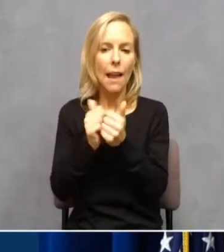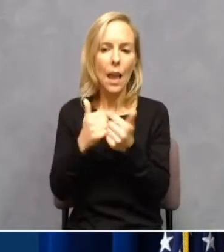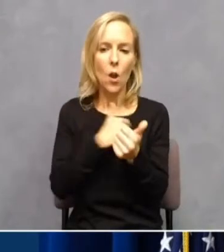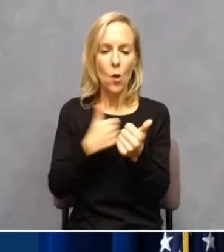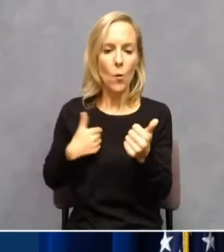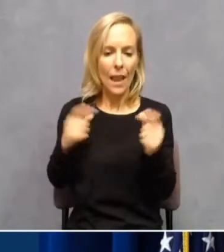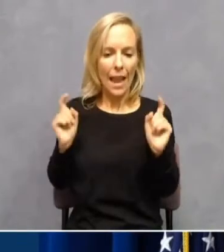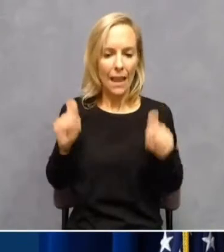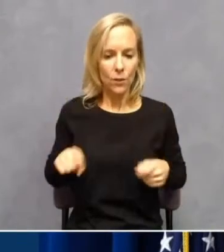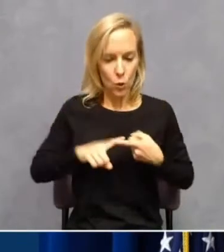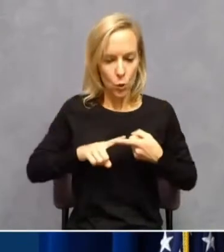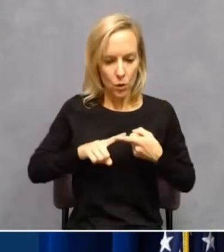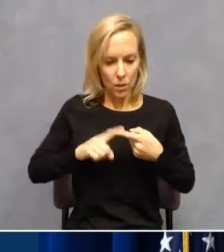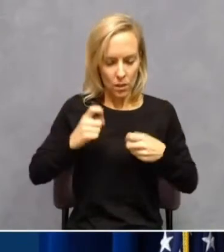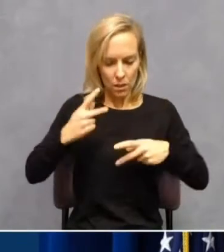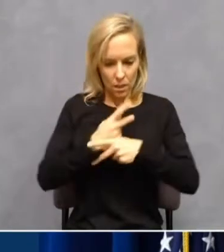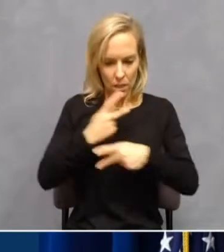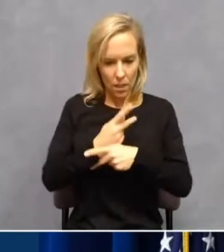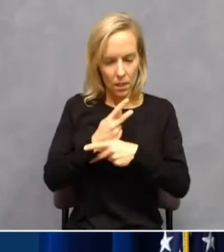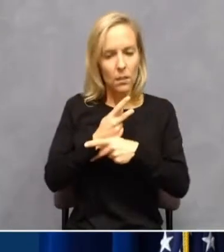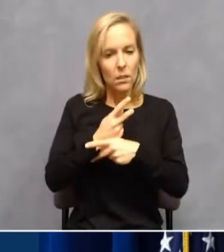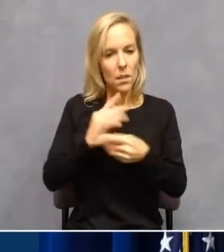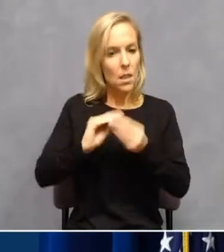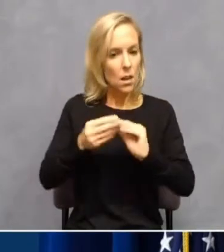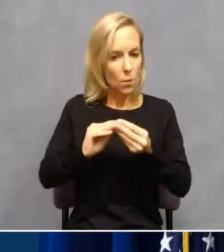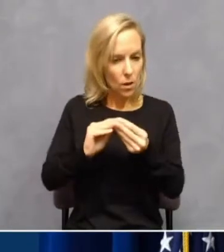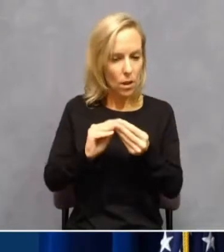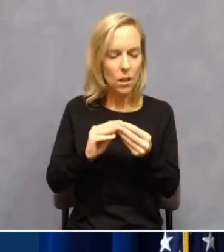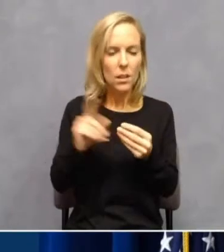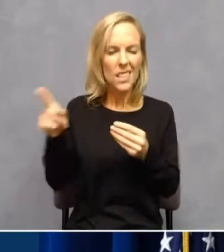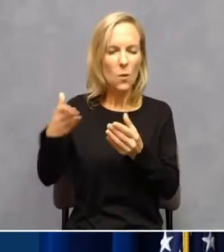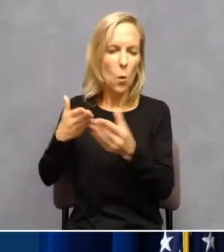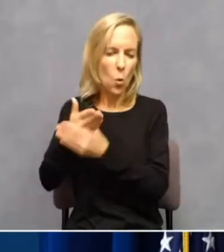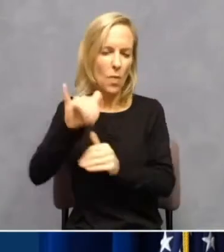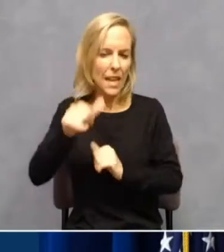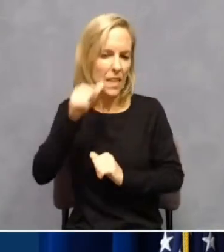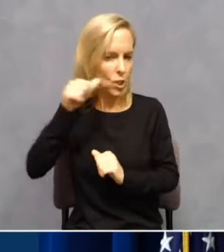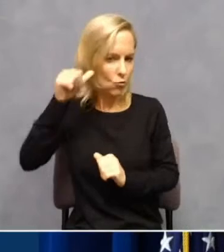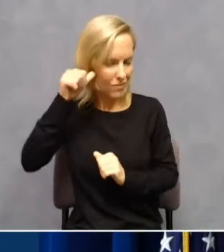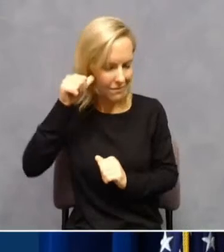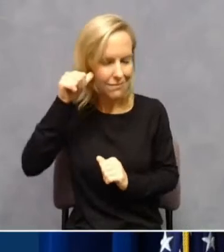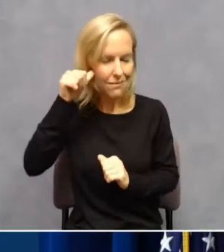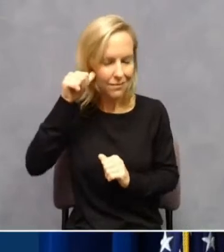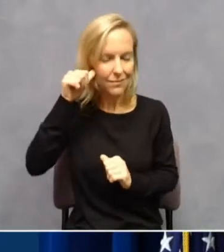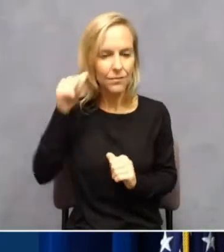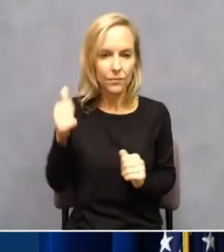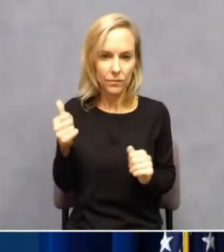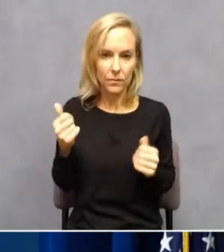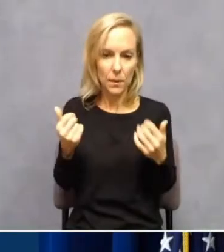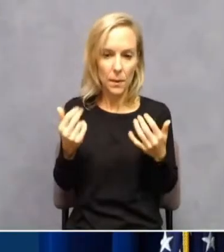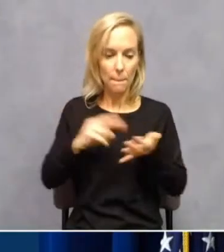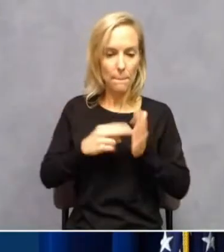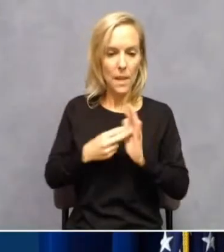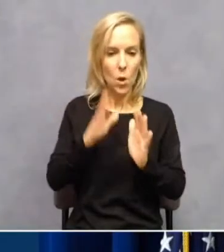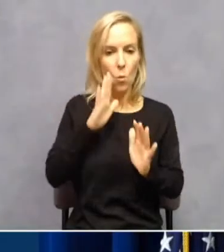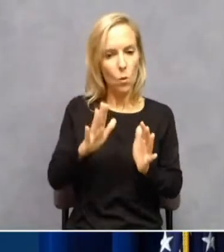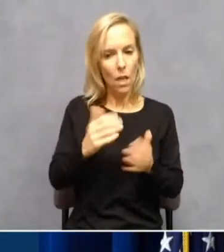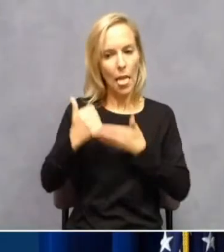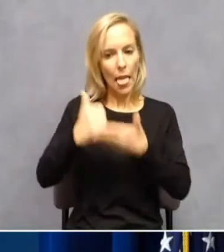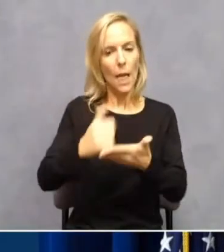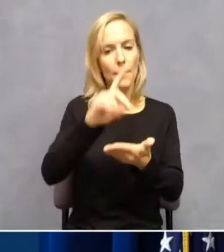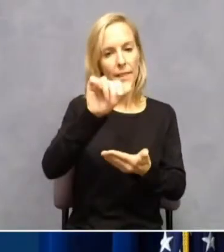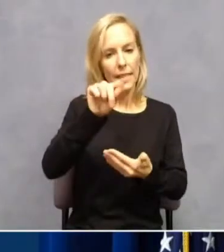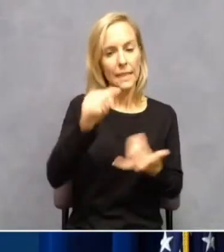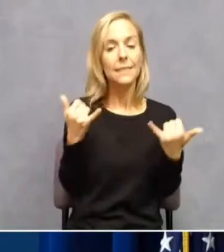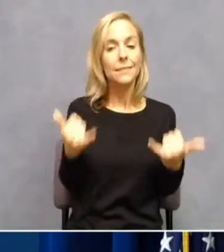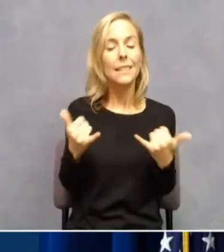that we calculate it, but he walked through that yesterday, and we believe that it's just going to make the data better. New cases by